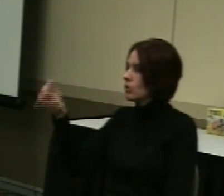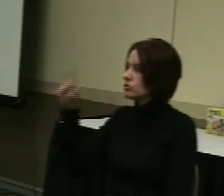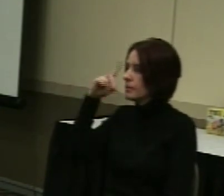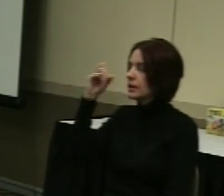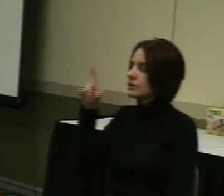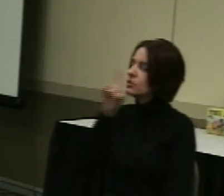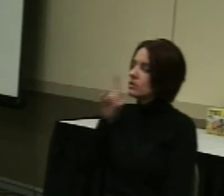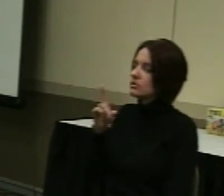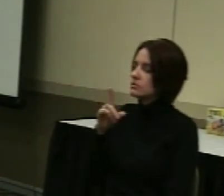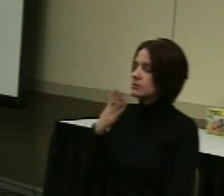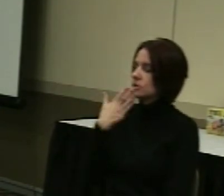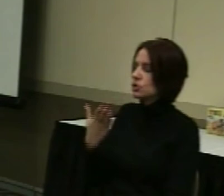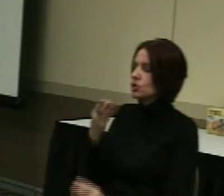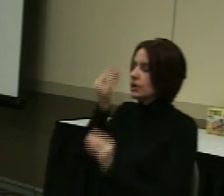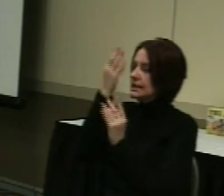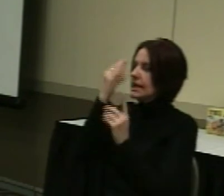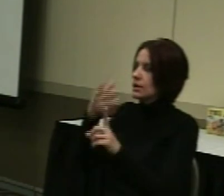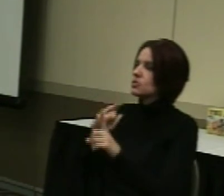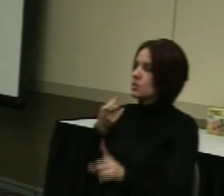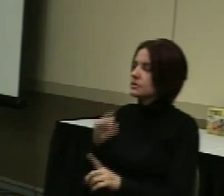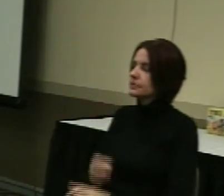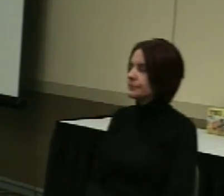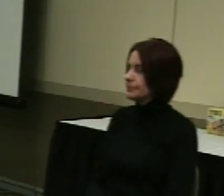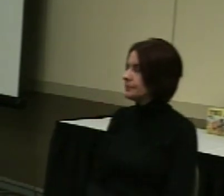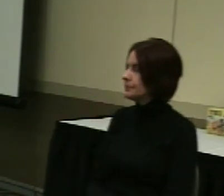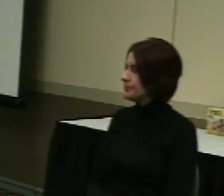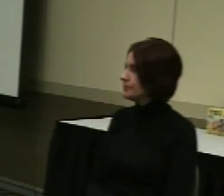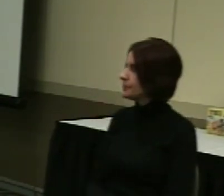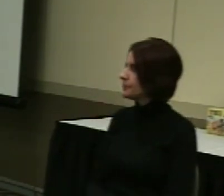a wonderful data source. Okay.